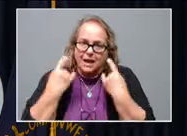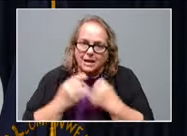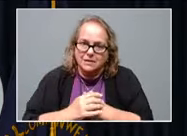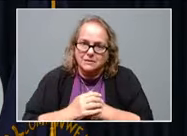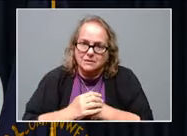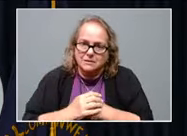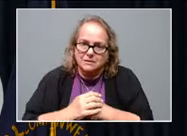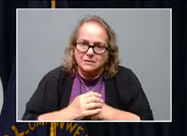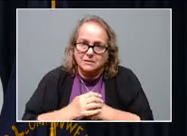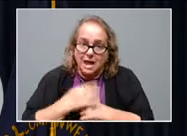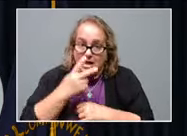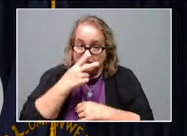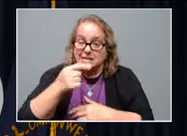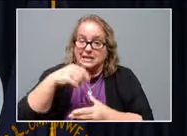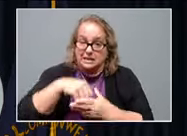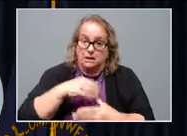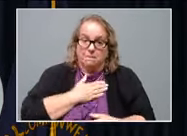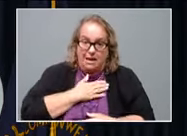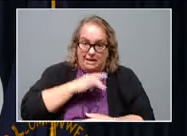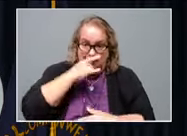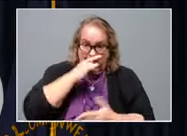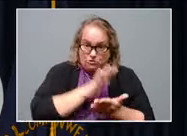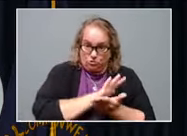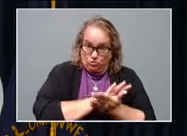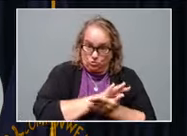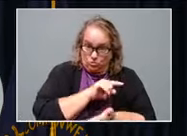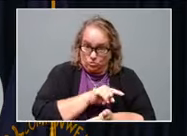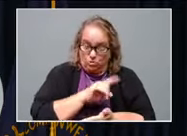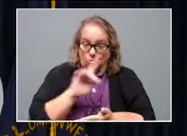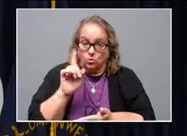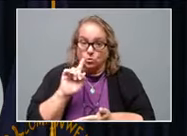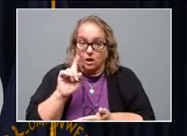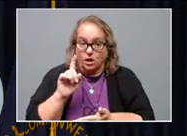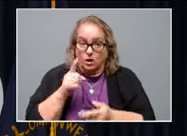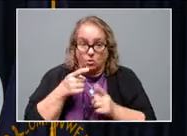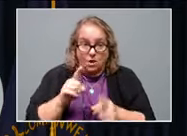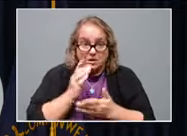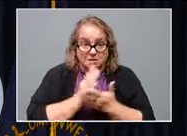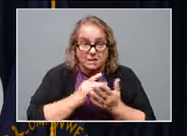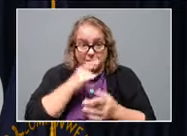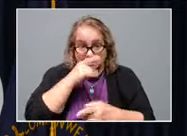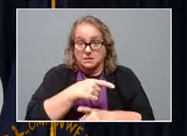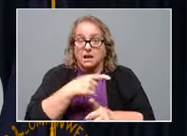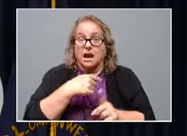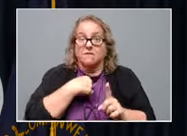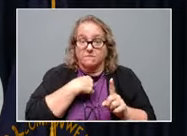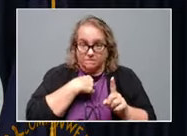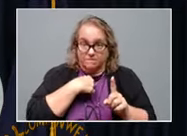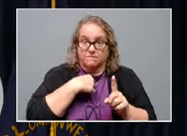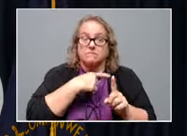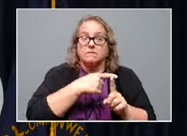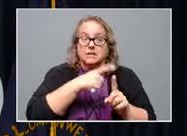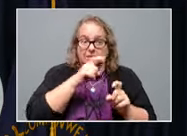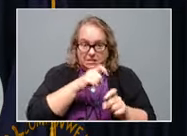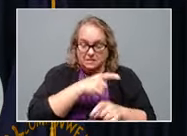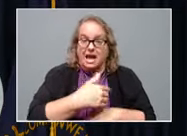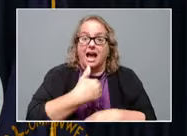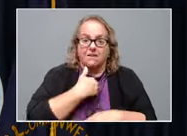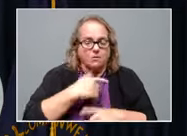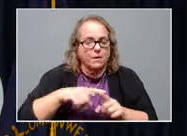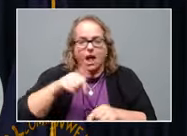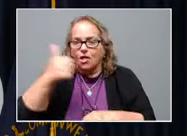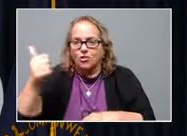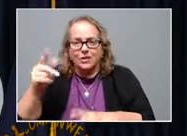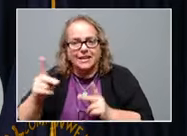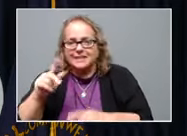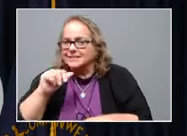my kids' schools, where while some kids have tested positive, others in the class have not because of the mask and it being able